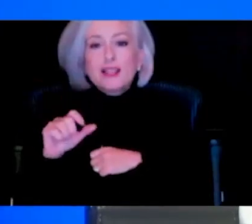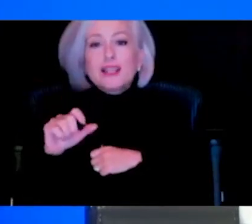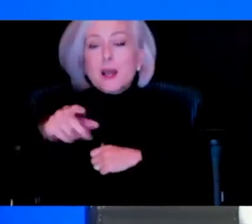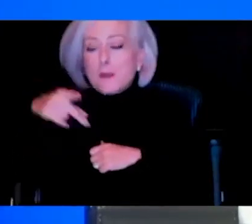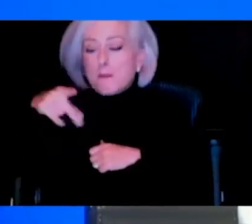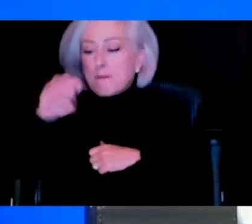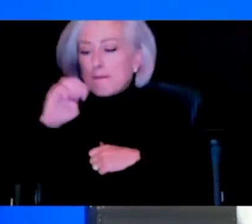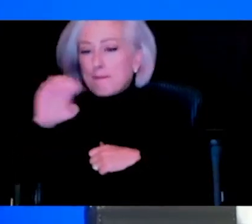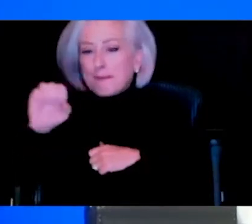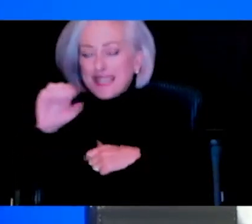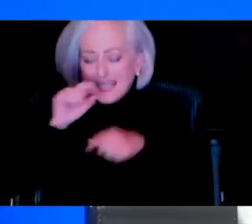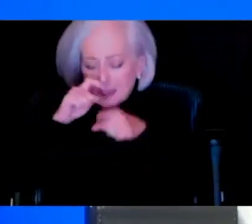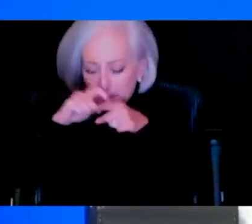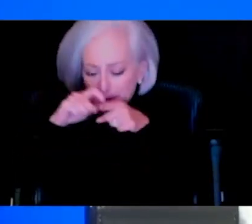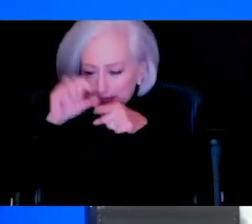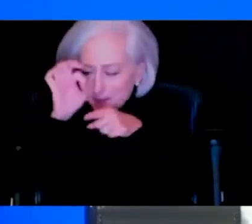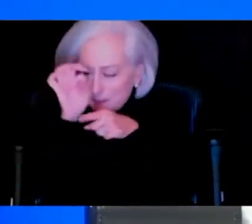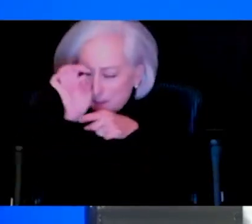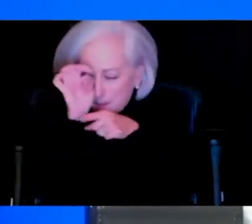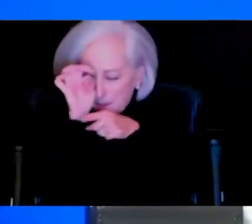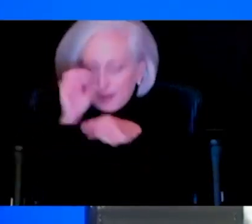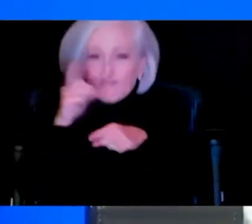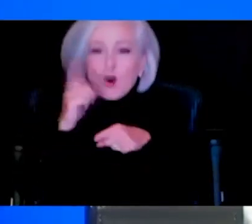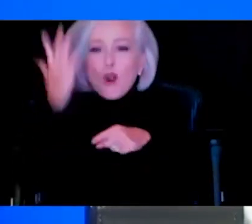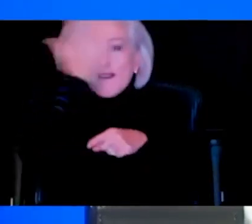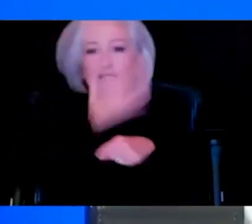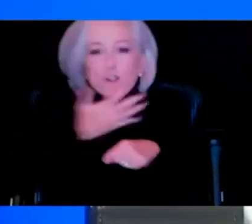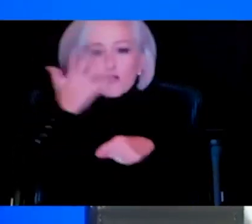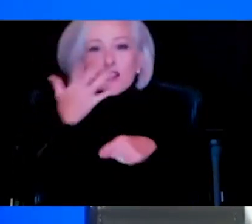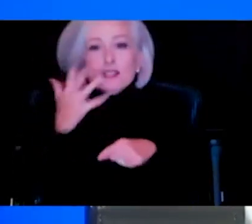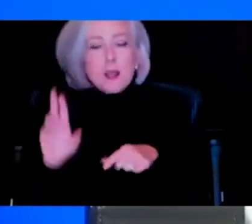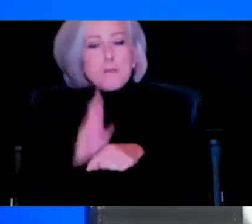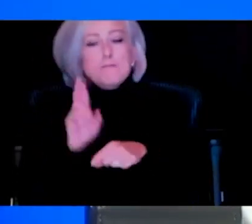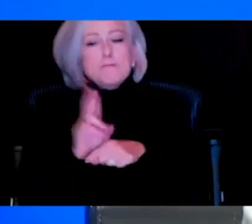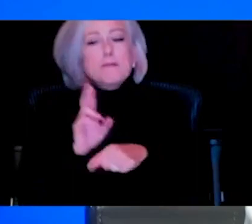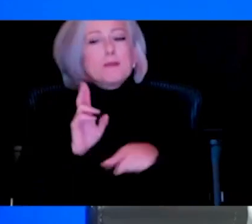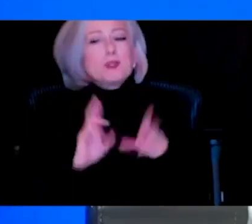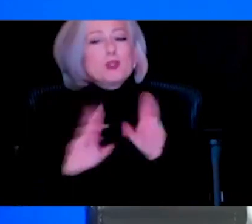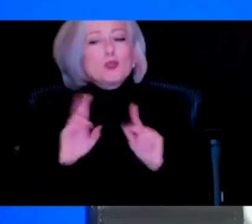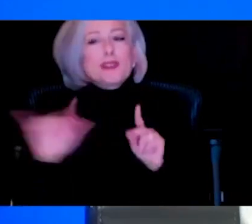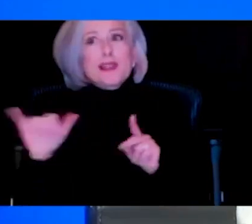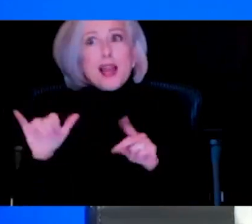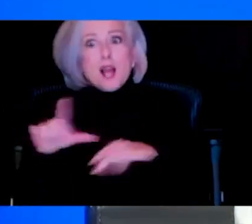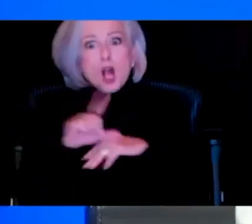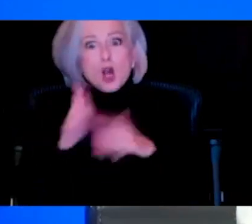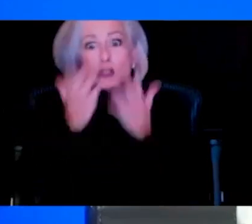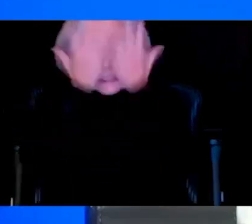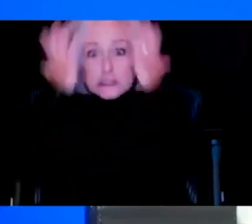as a moisturizer, so they end up getting a lot of irritation, skin redness, and peeling of their skin.